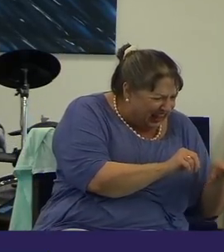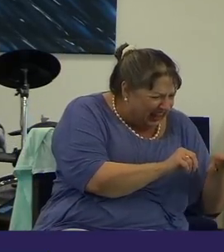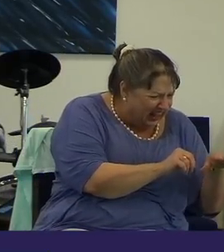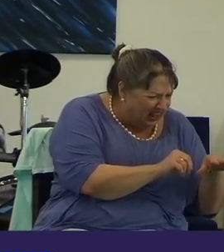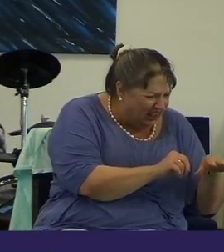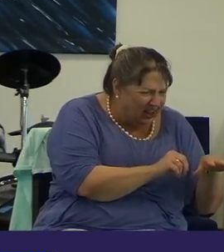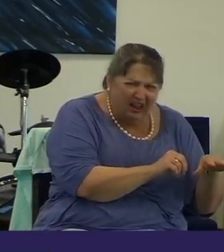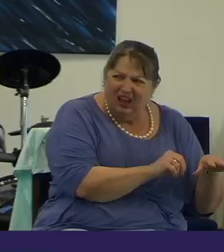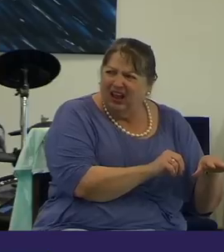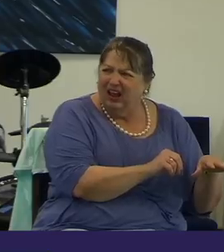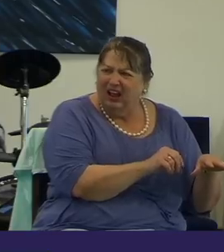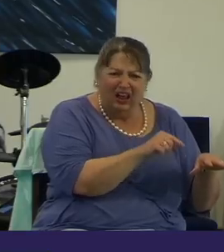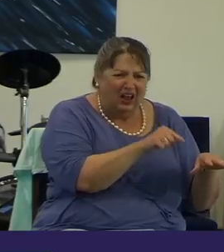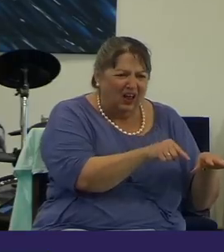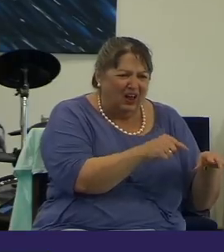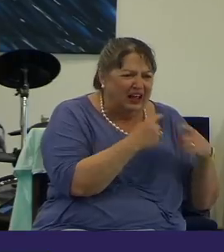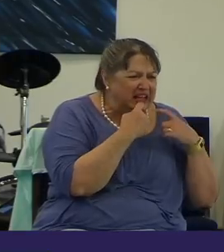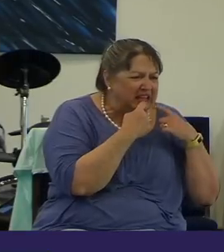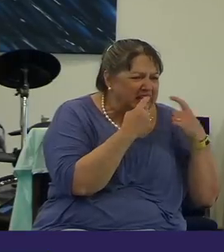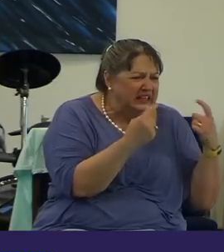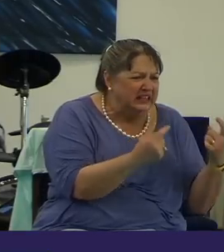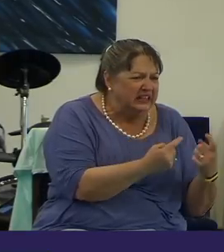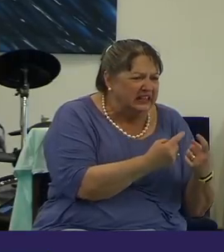if we call that sin,